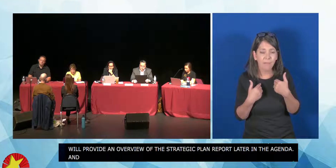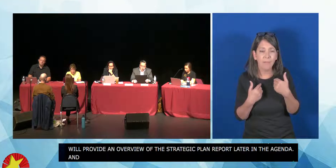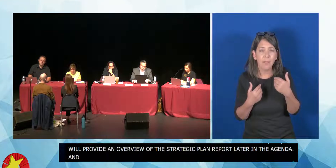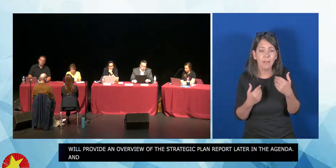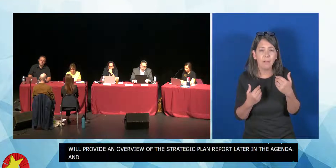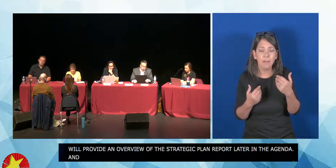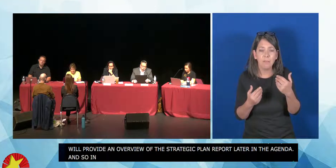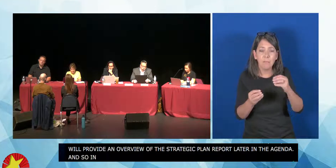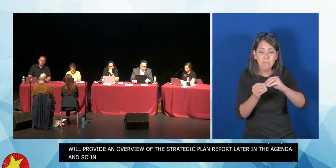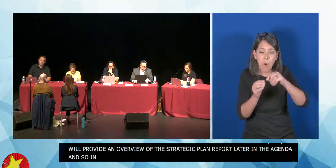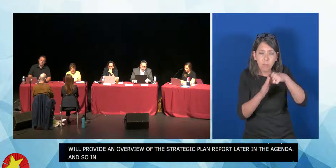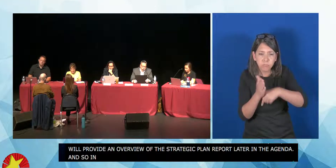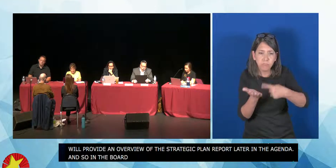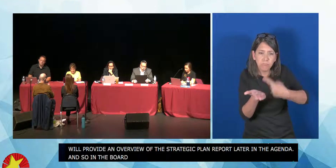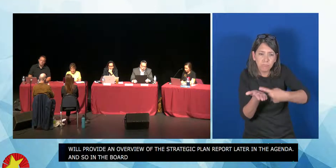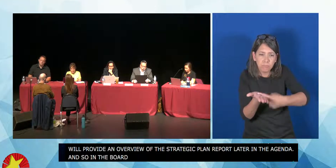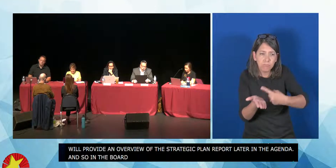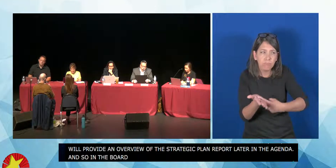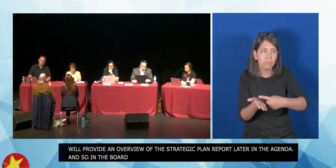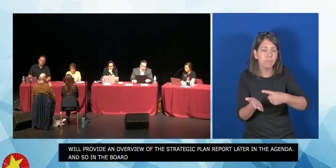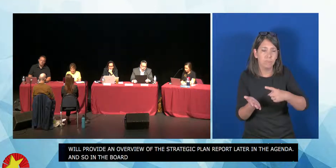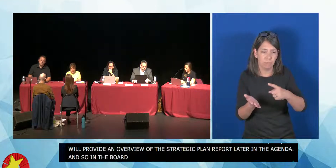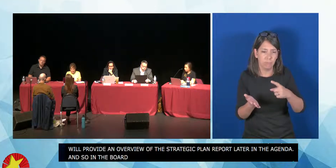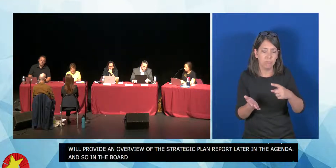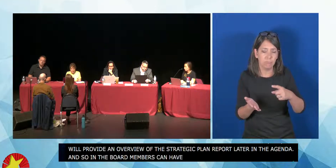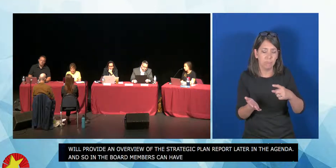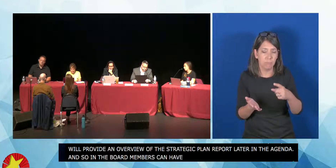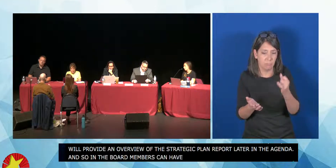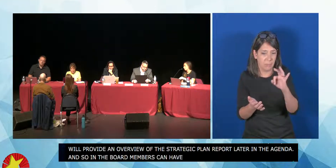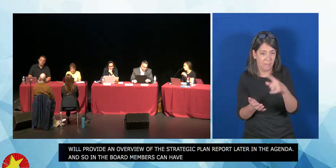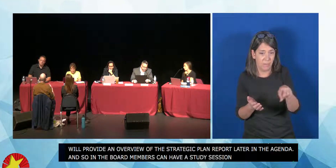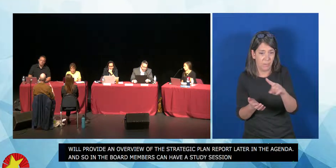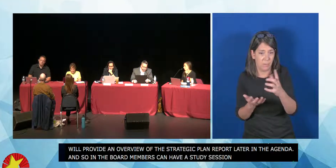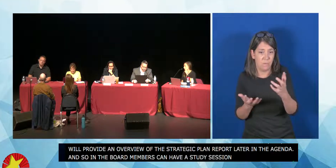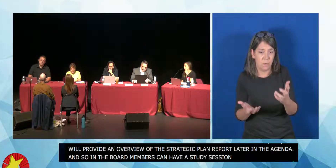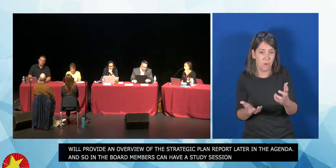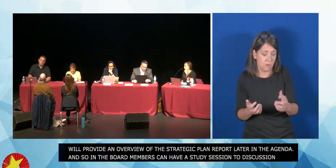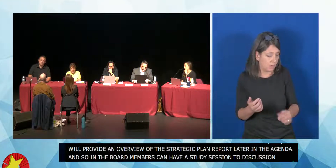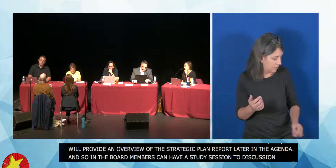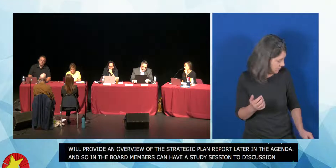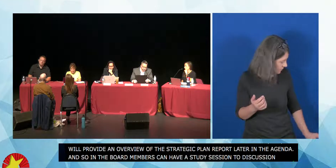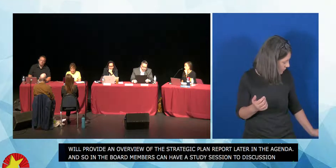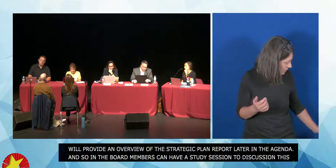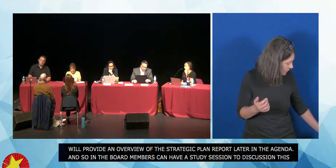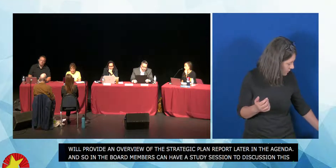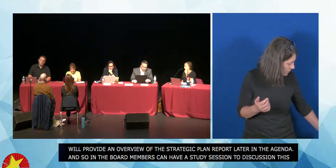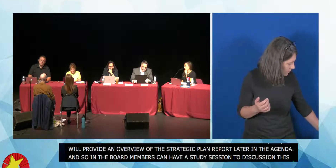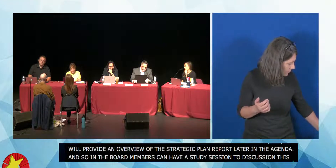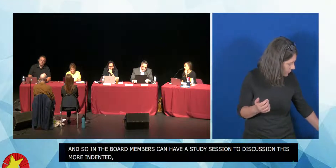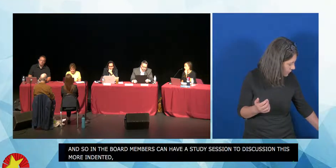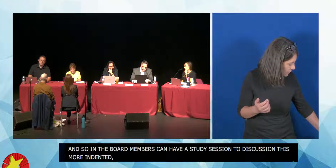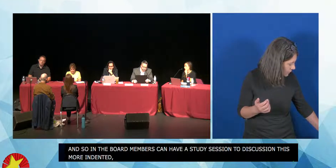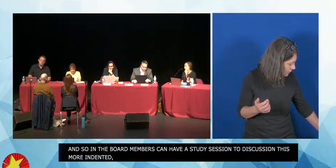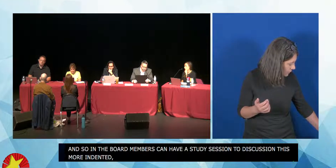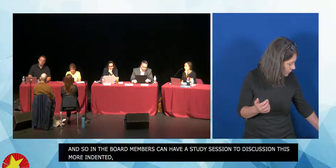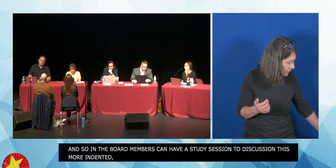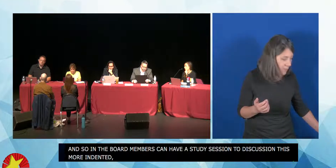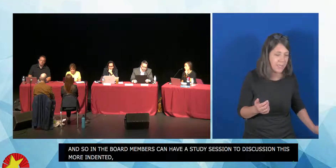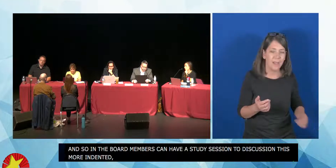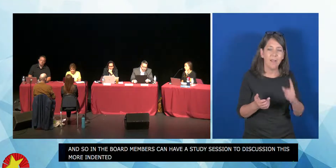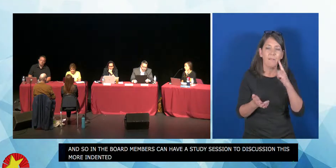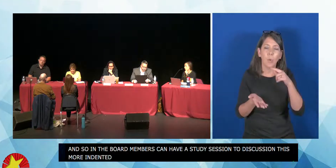to discuss more in depth, we would be happy to schedule